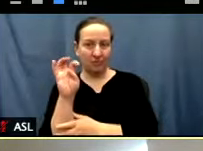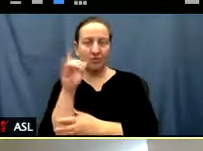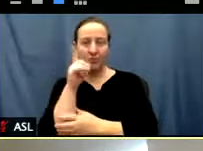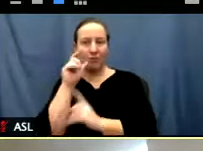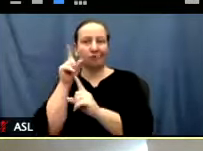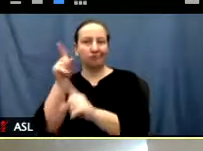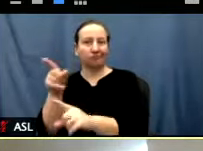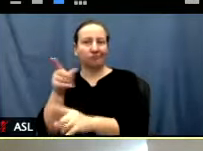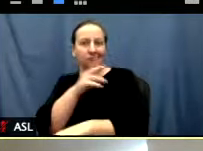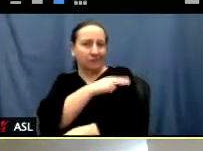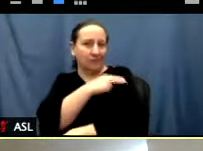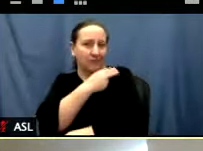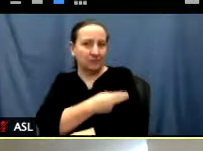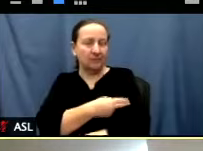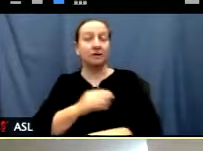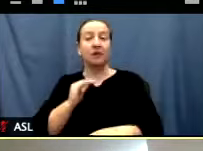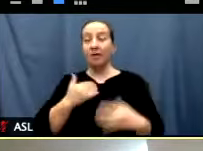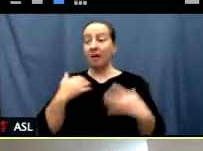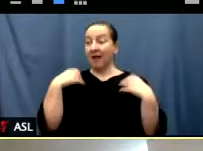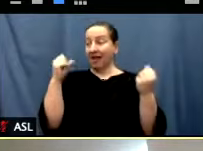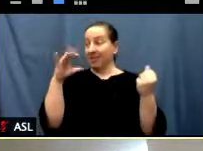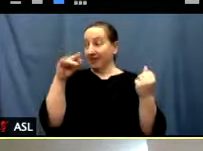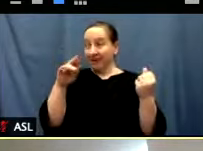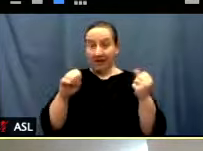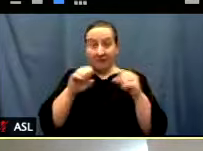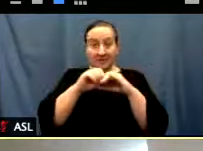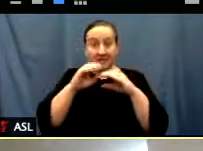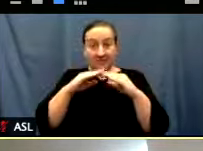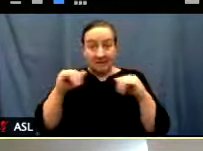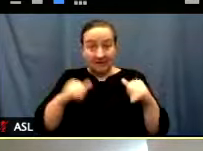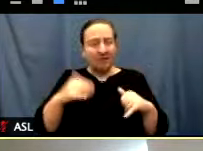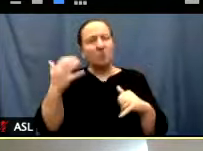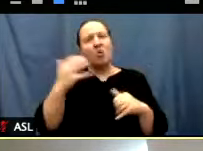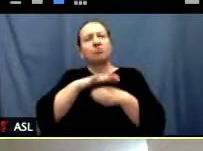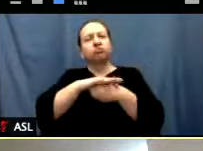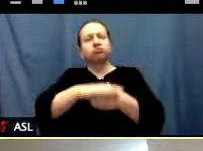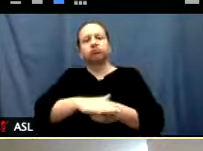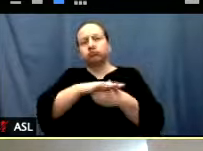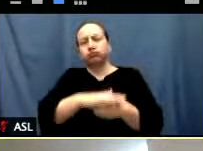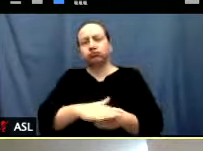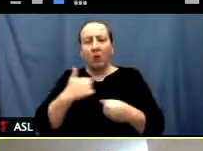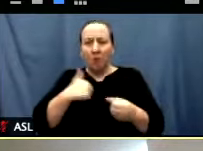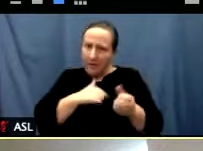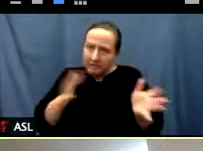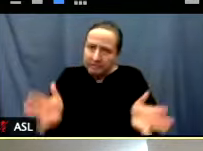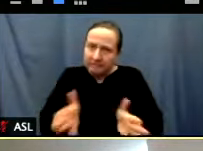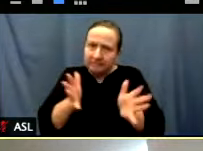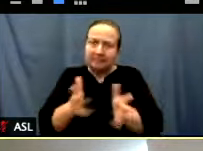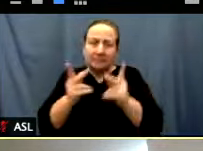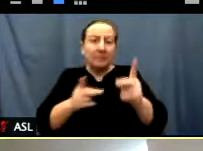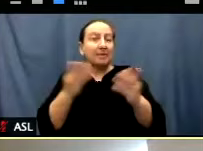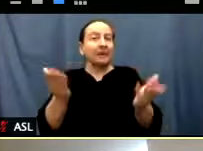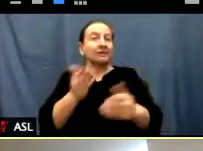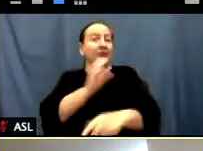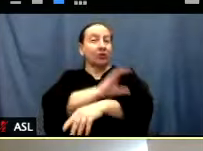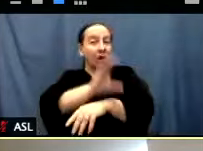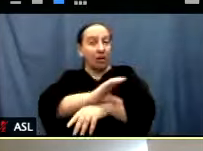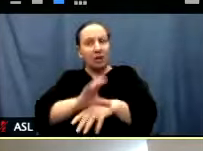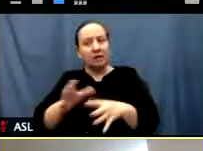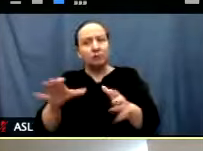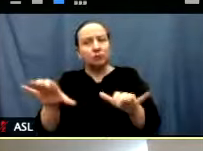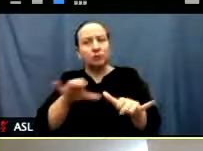healthcare system is beginning to feel the stress, and we are urging all Coloradans to take all of the efforts necessary